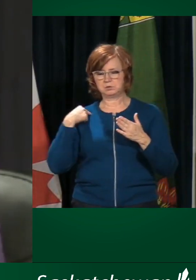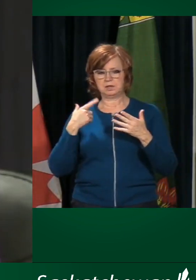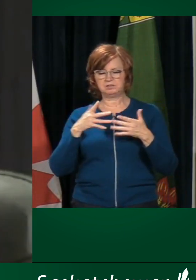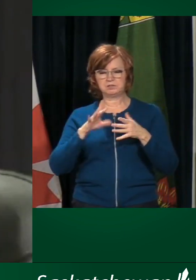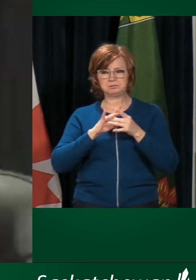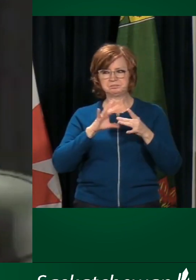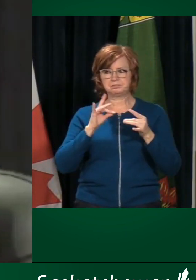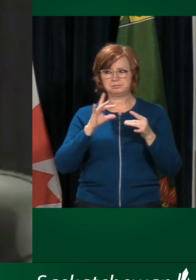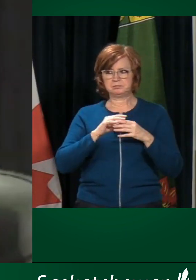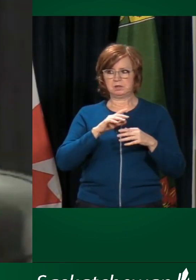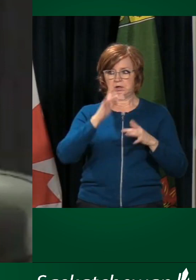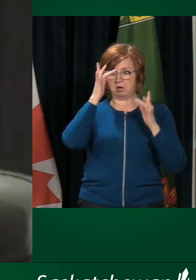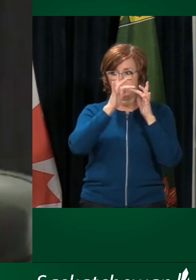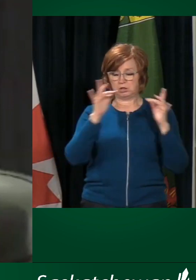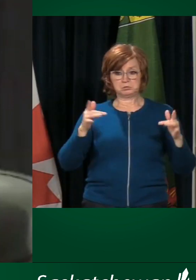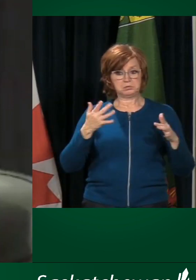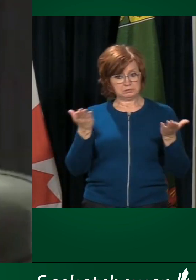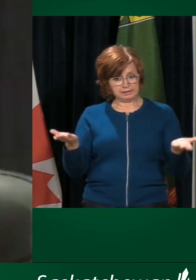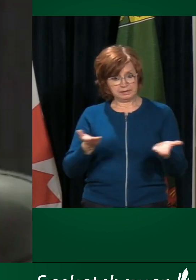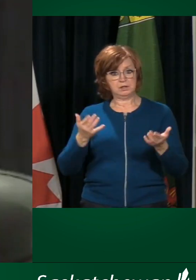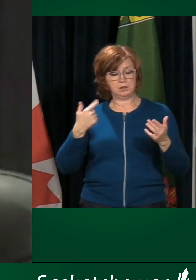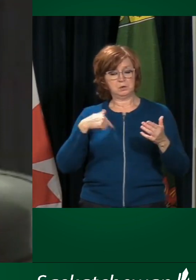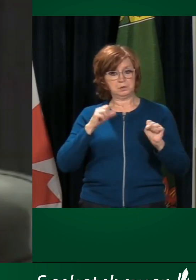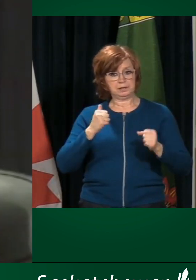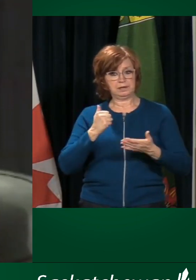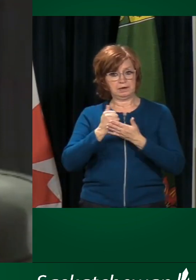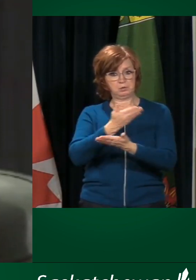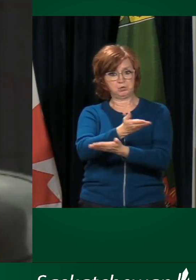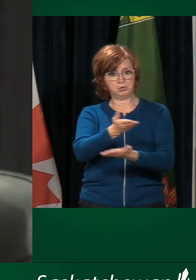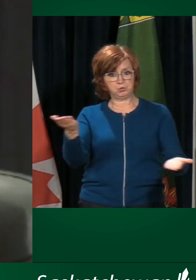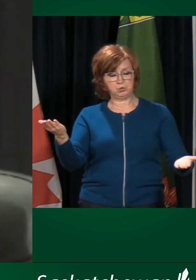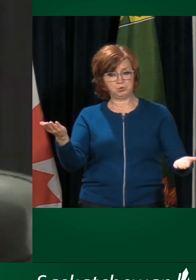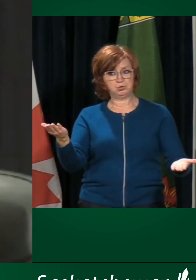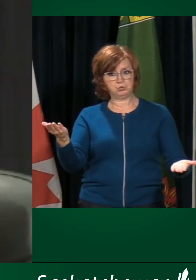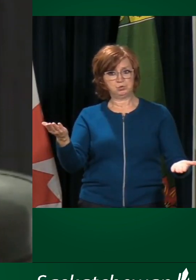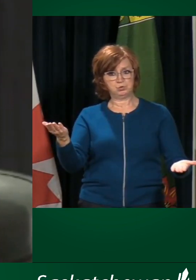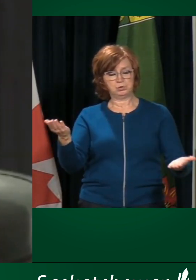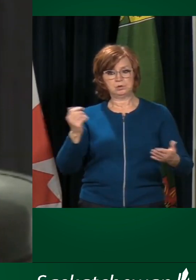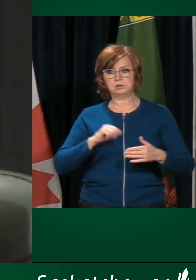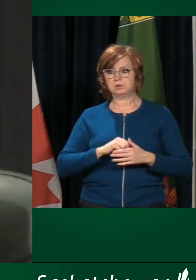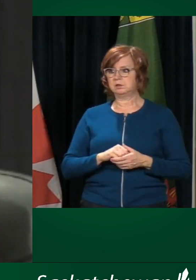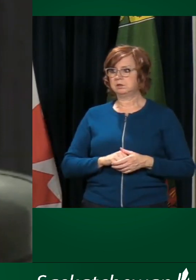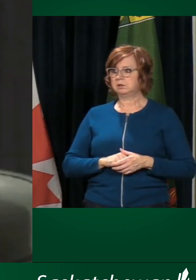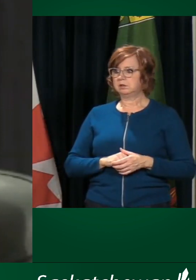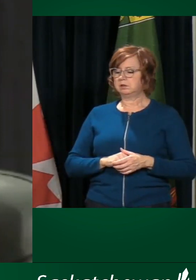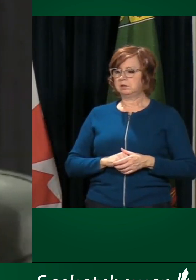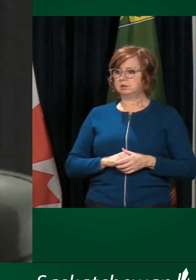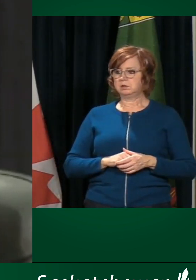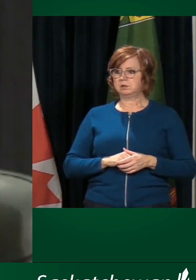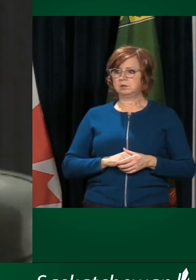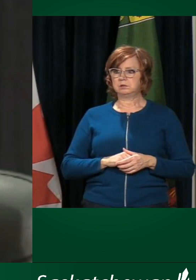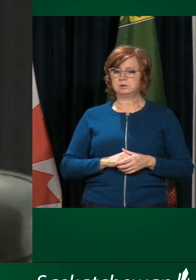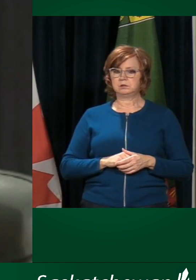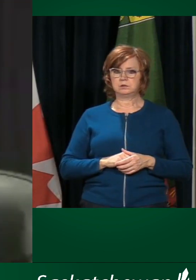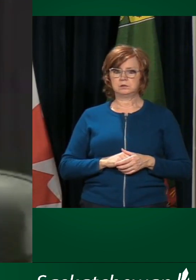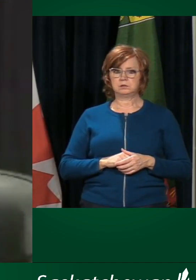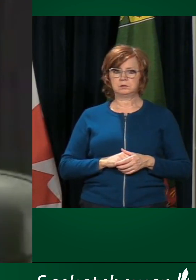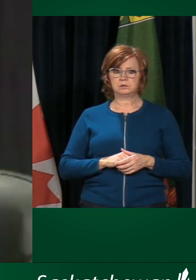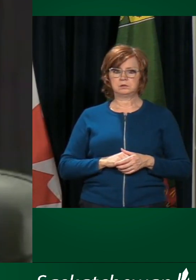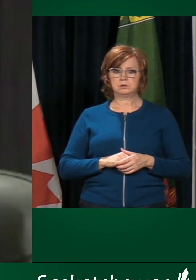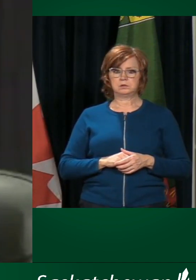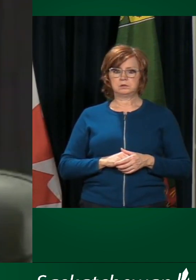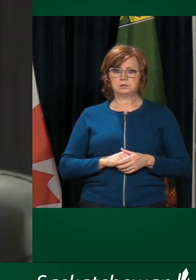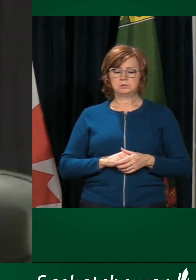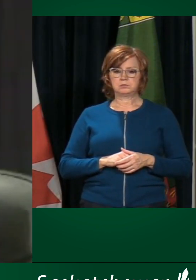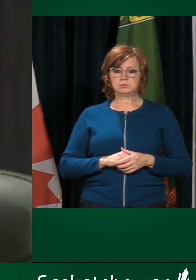know, the hospitals are still here to serve you. Until we know and have assessed what's gone on with those people that are out there, whether it's a